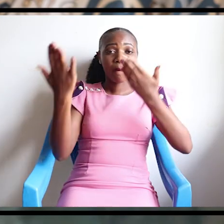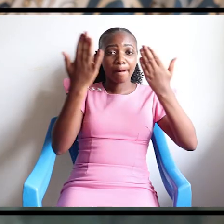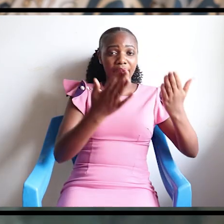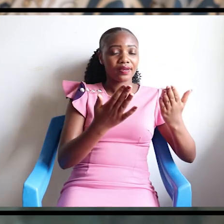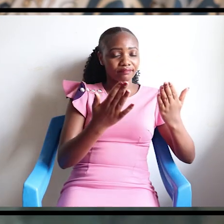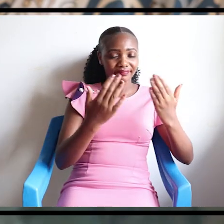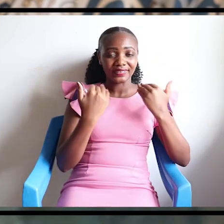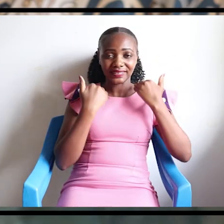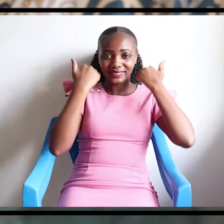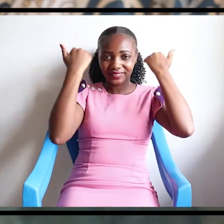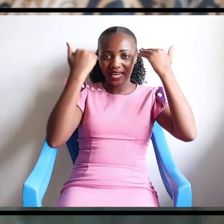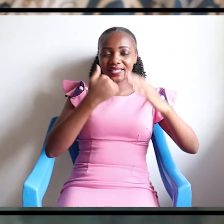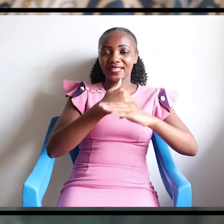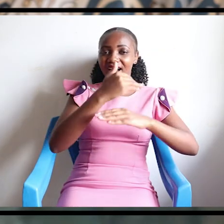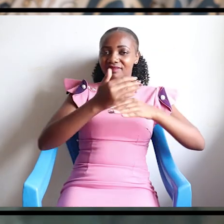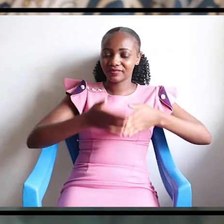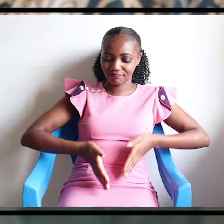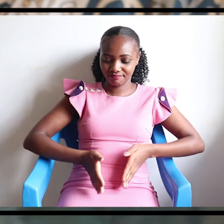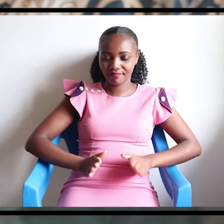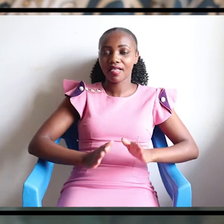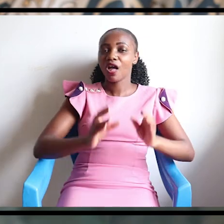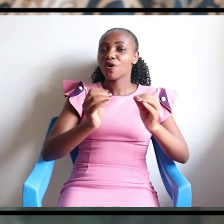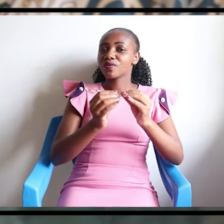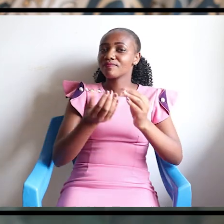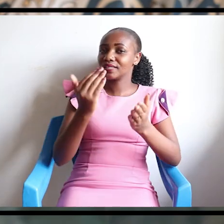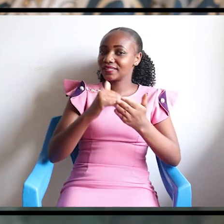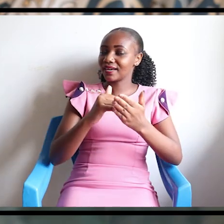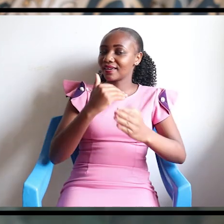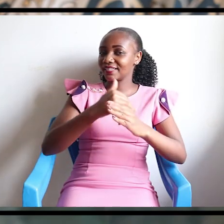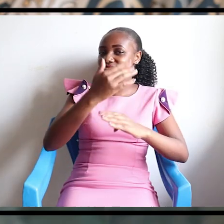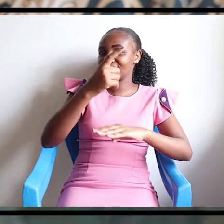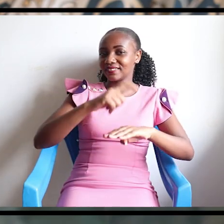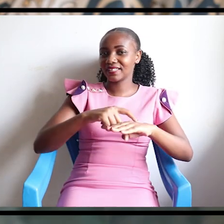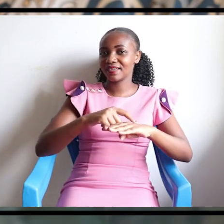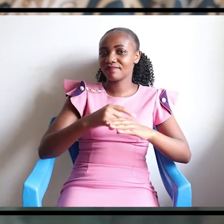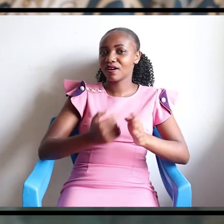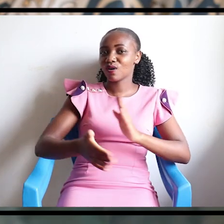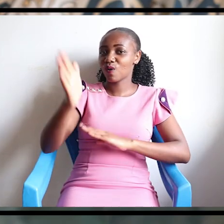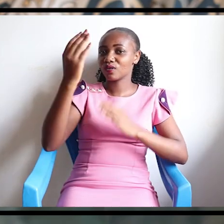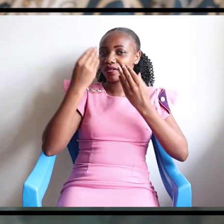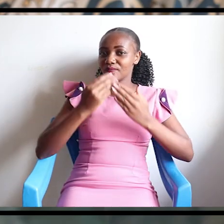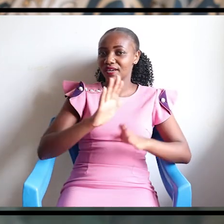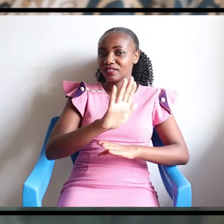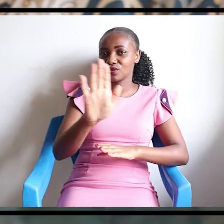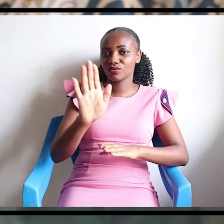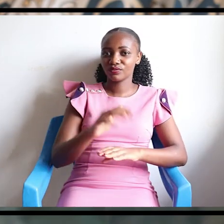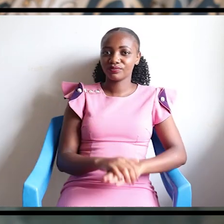much in our lives. And until next time, I'm so grateful, and may God bless you.